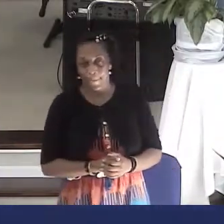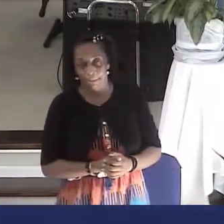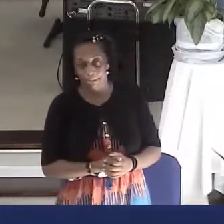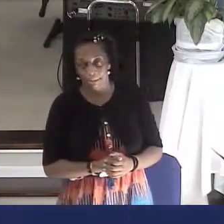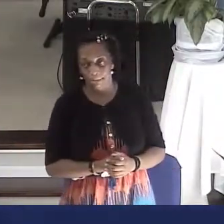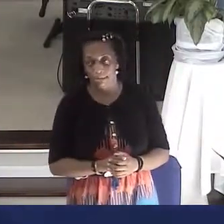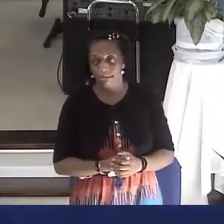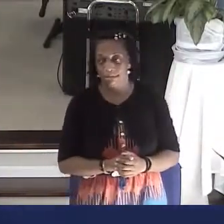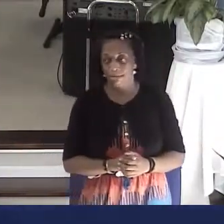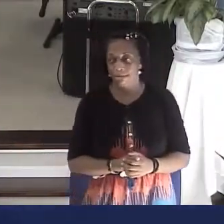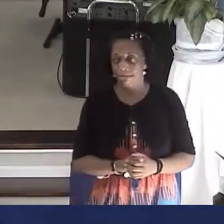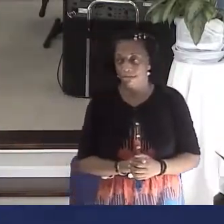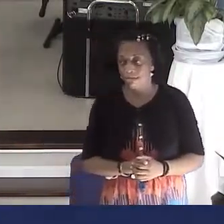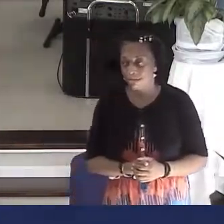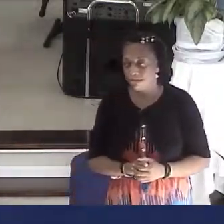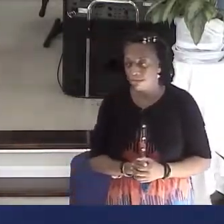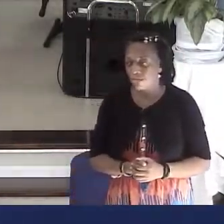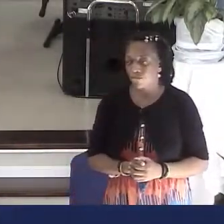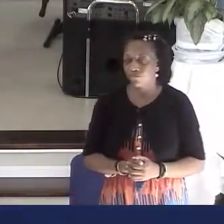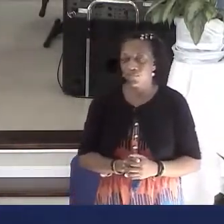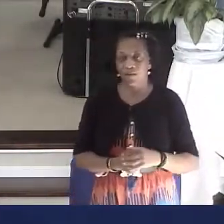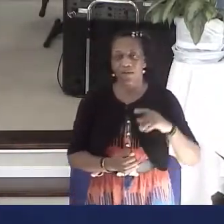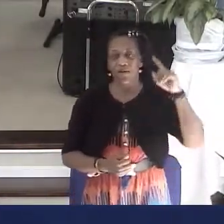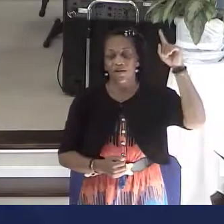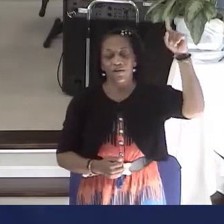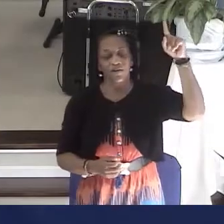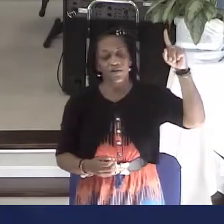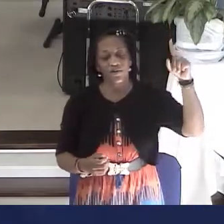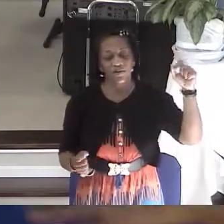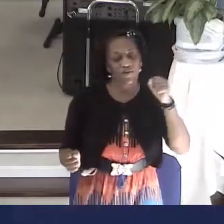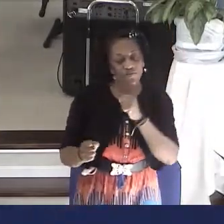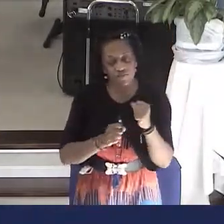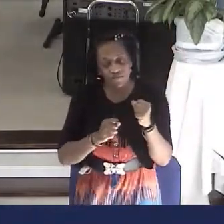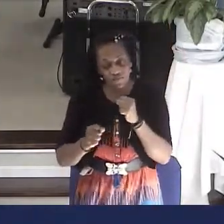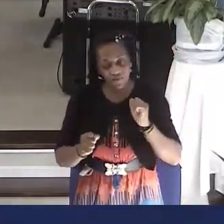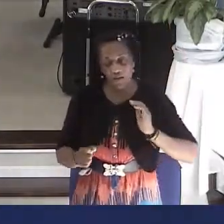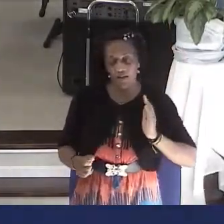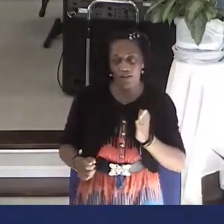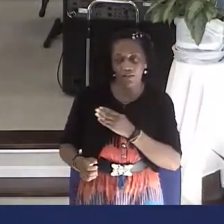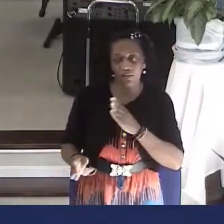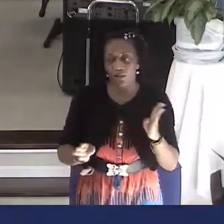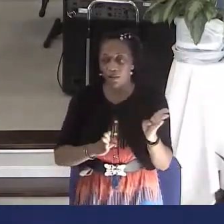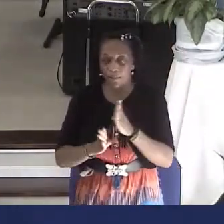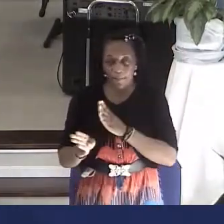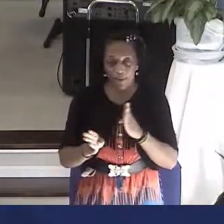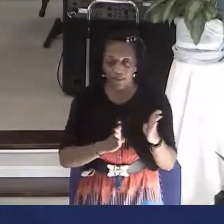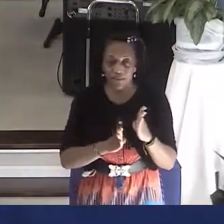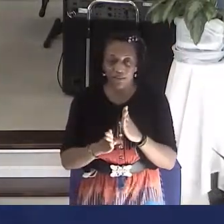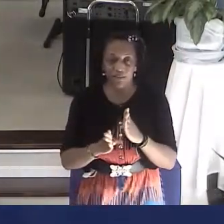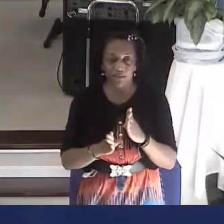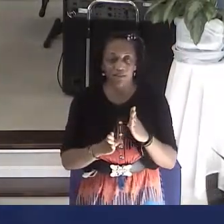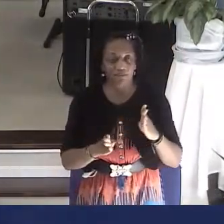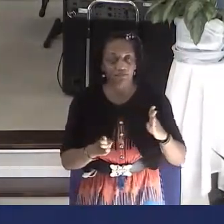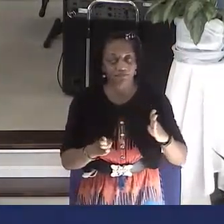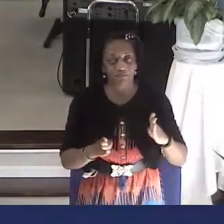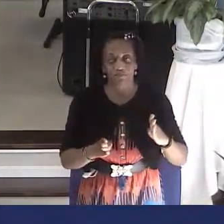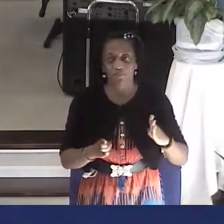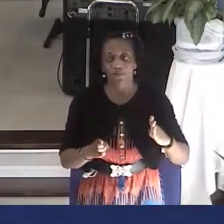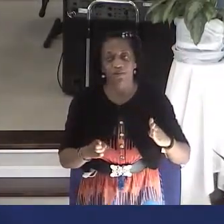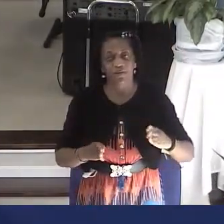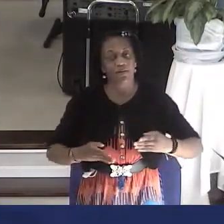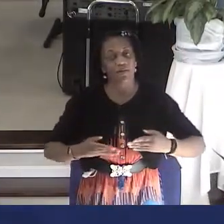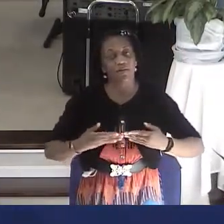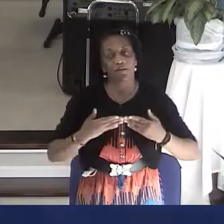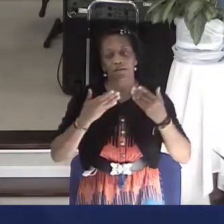This is how we fight our battles. We give him glory and the sovereign Lord takes over. So you know,